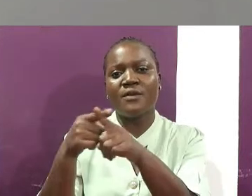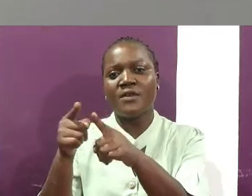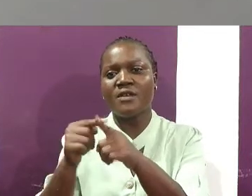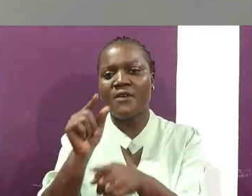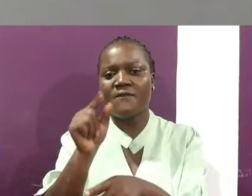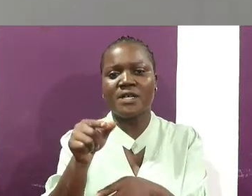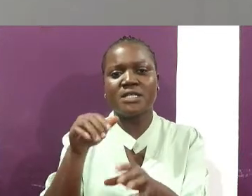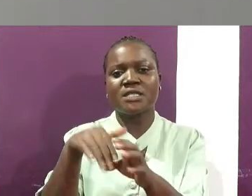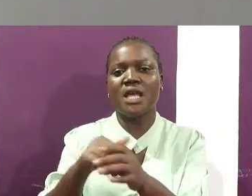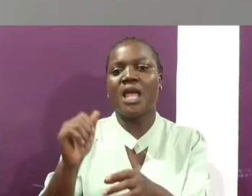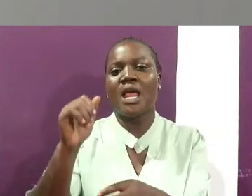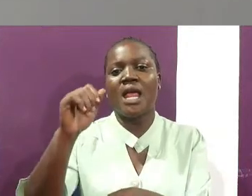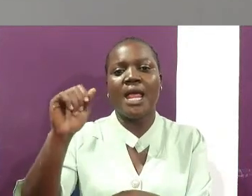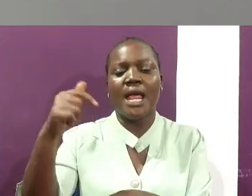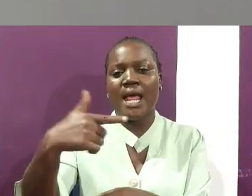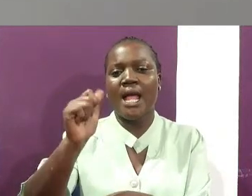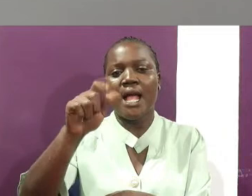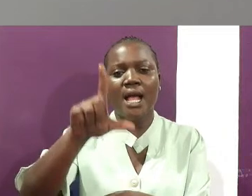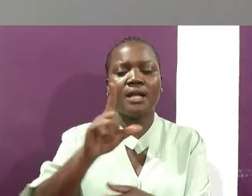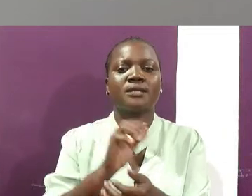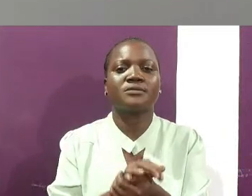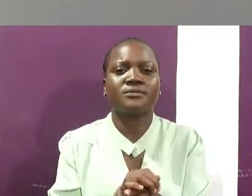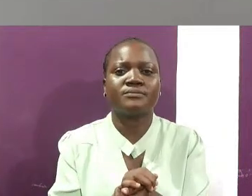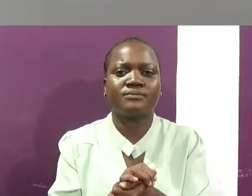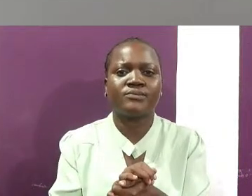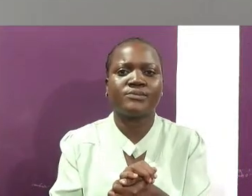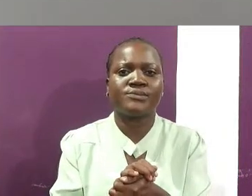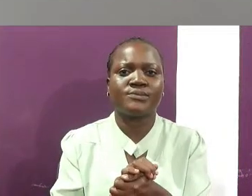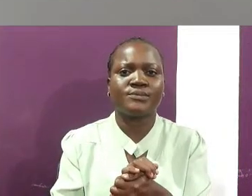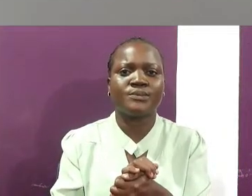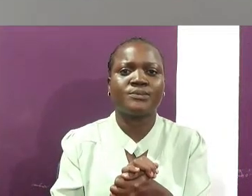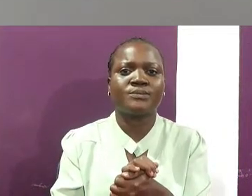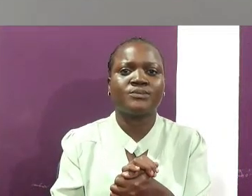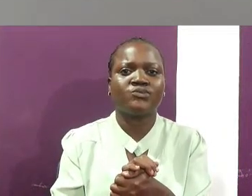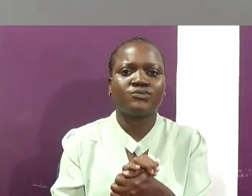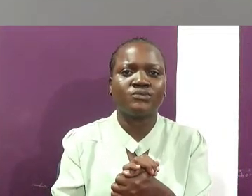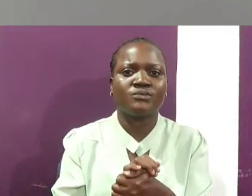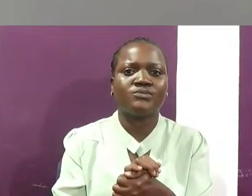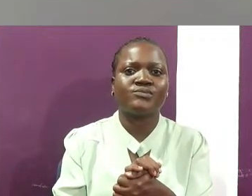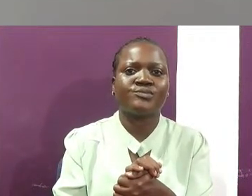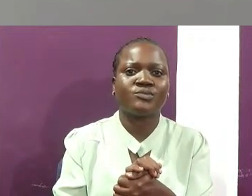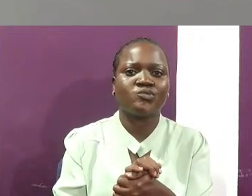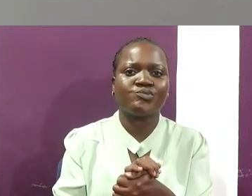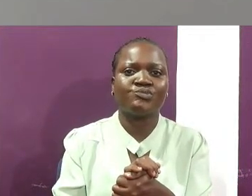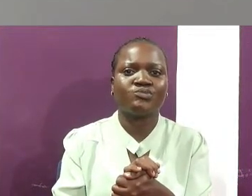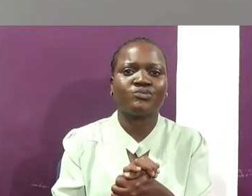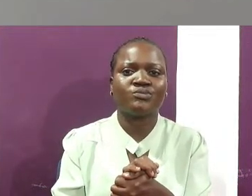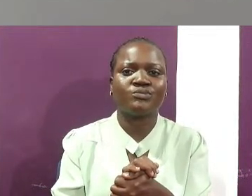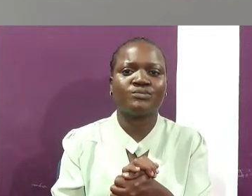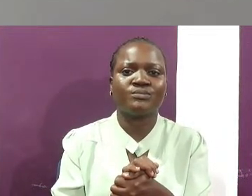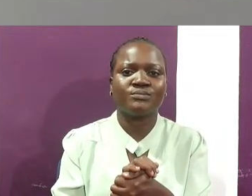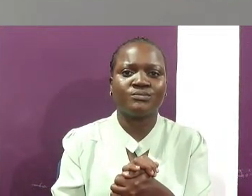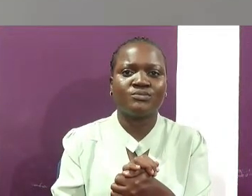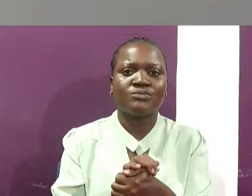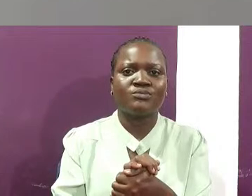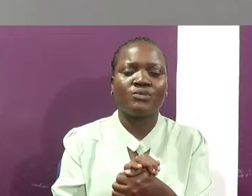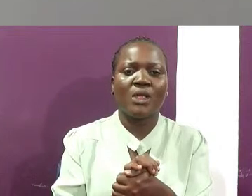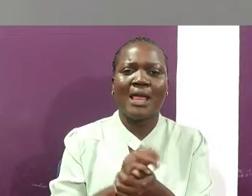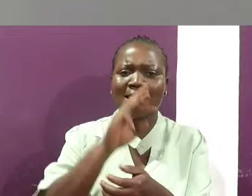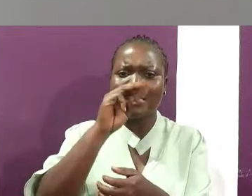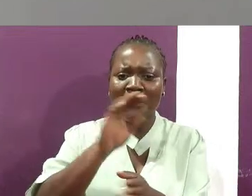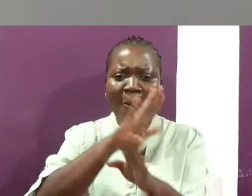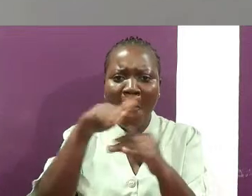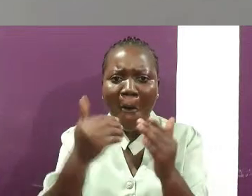e tre mienu, enche mo aye e du, enna eni e tre miensan, enche mo nwotwe, eni nyina ba ni nyina e ka baako, baako,